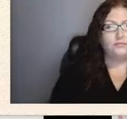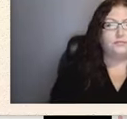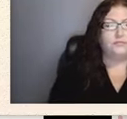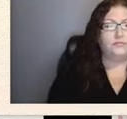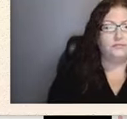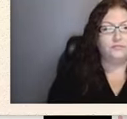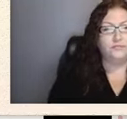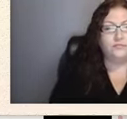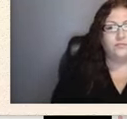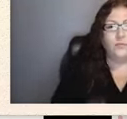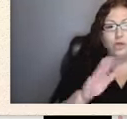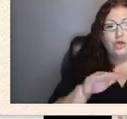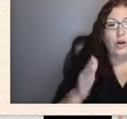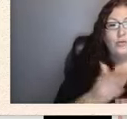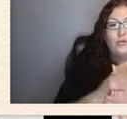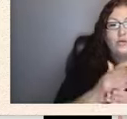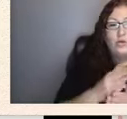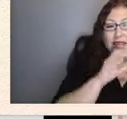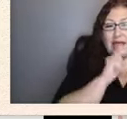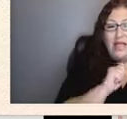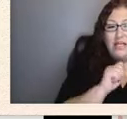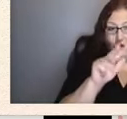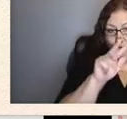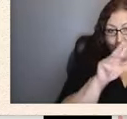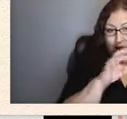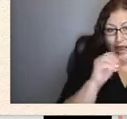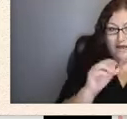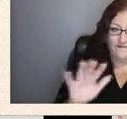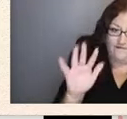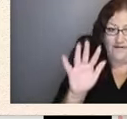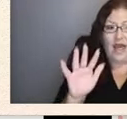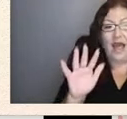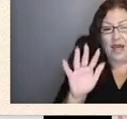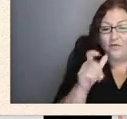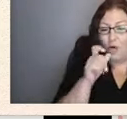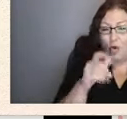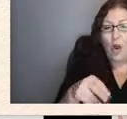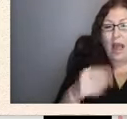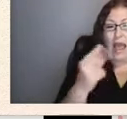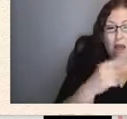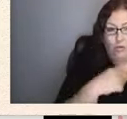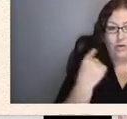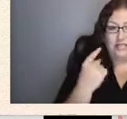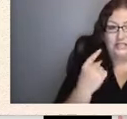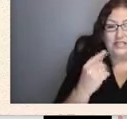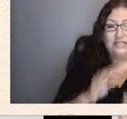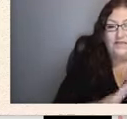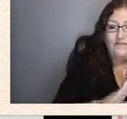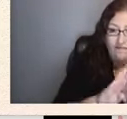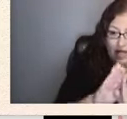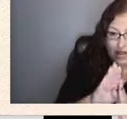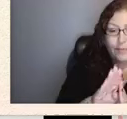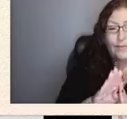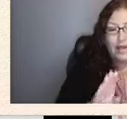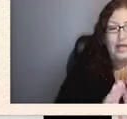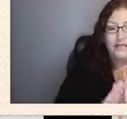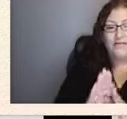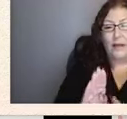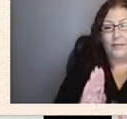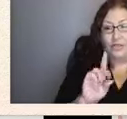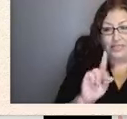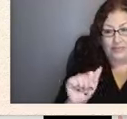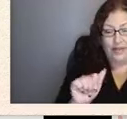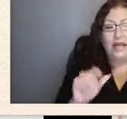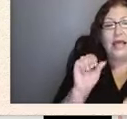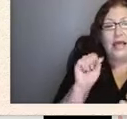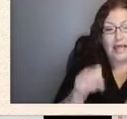Children between the ages of 3 and 5 who are at high risk of developing a developmental disability may